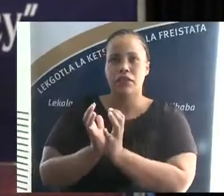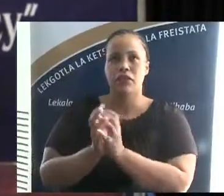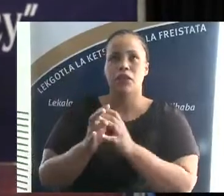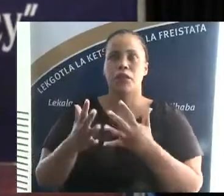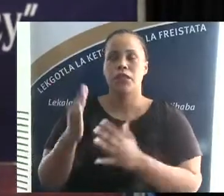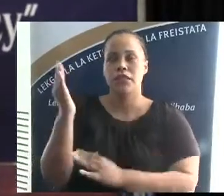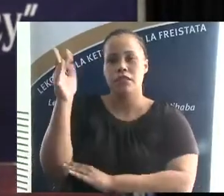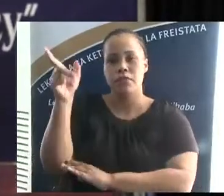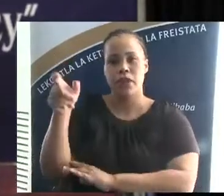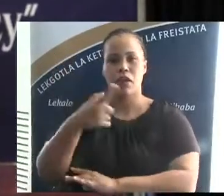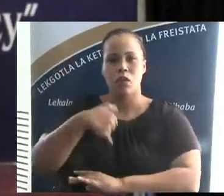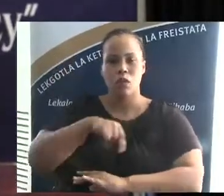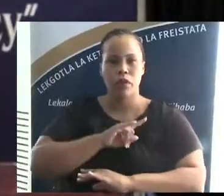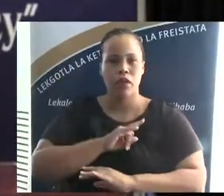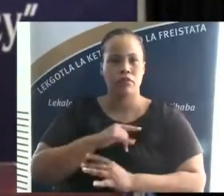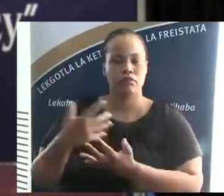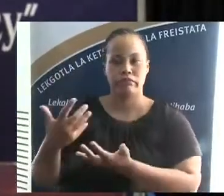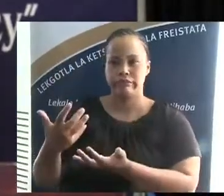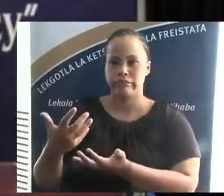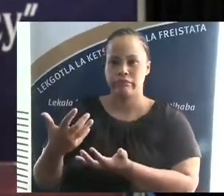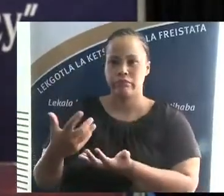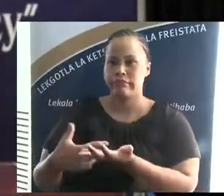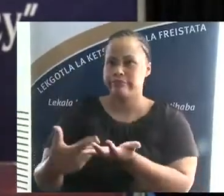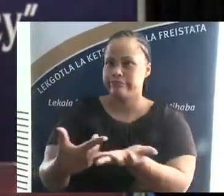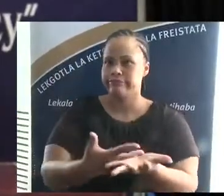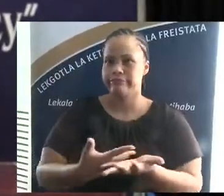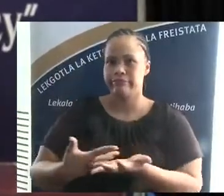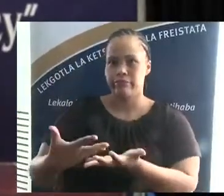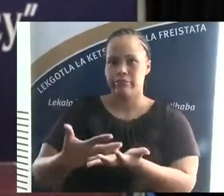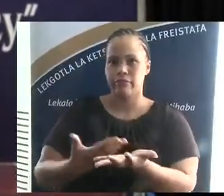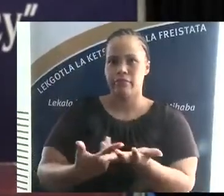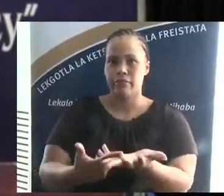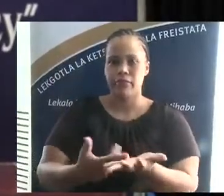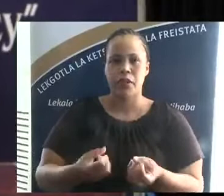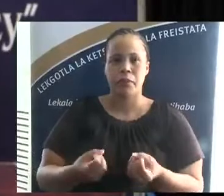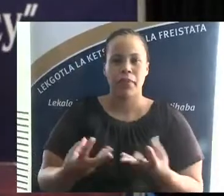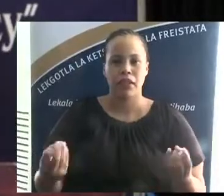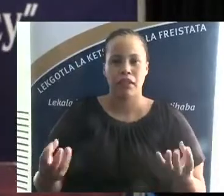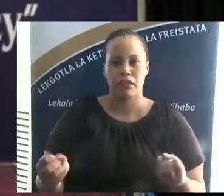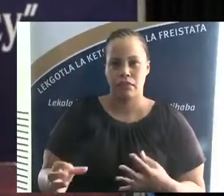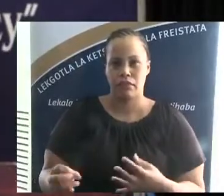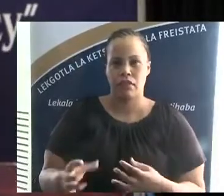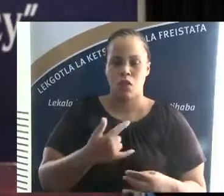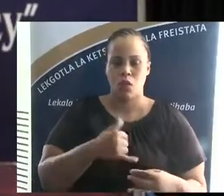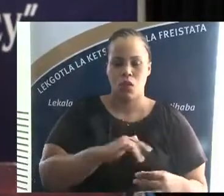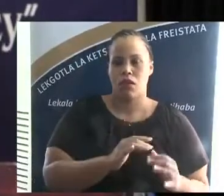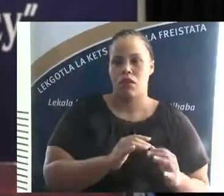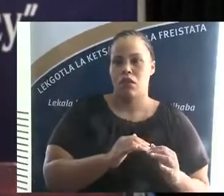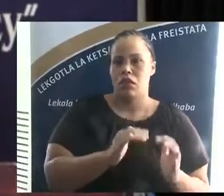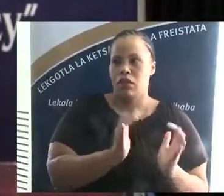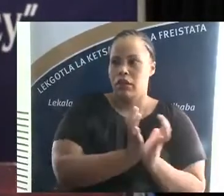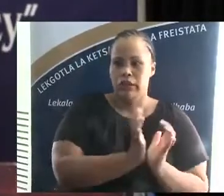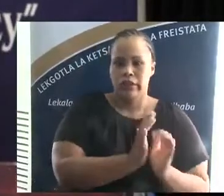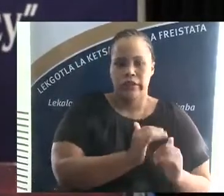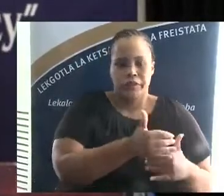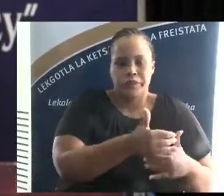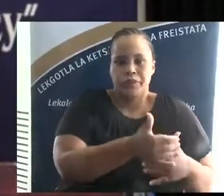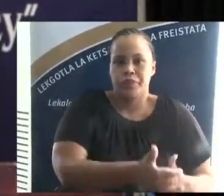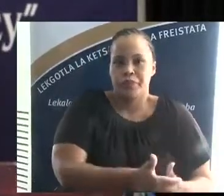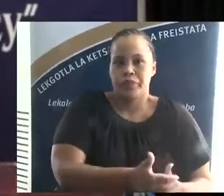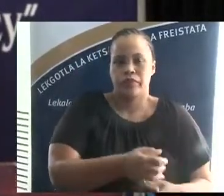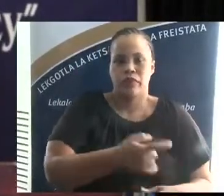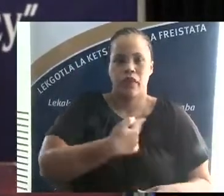other consultations at a provincial level, which includes our medium-term expenditure hearings, the national